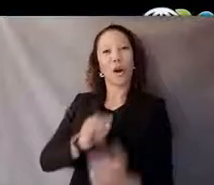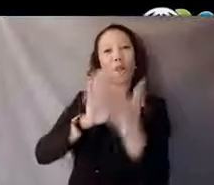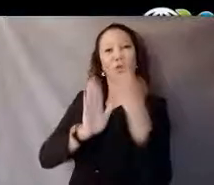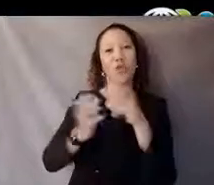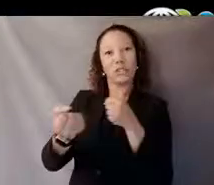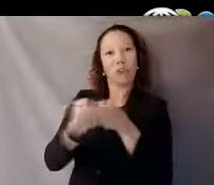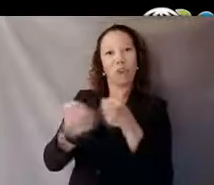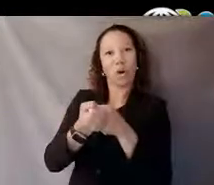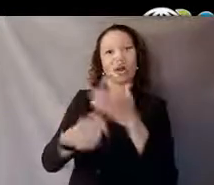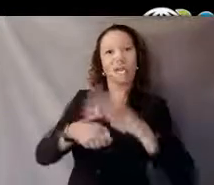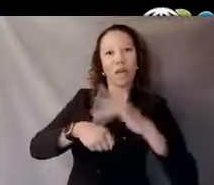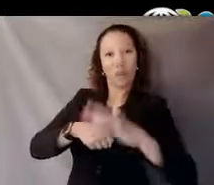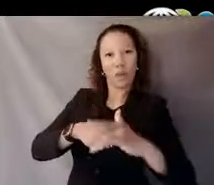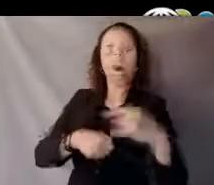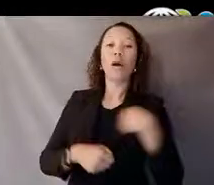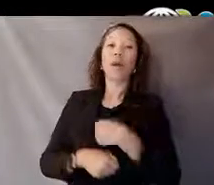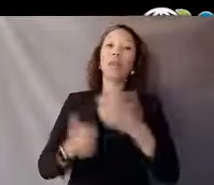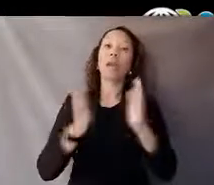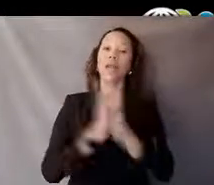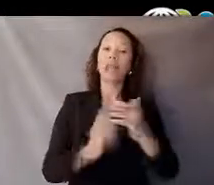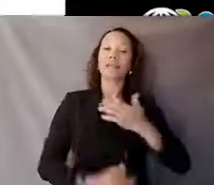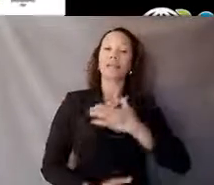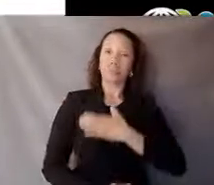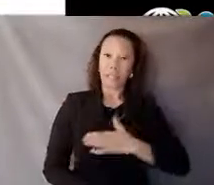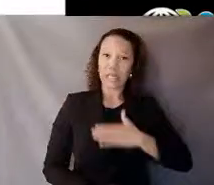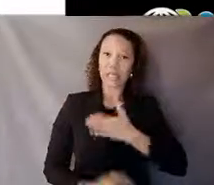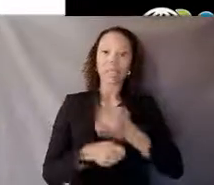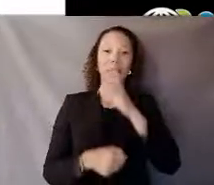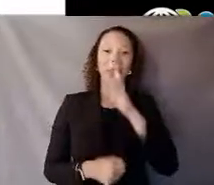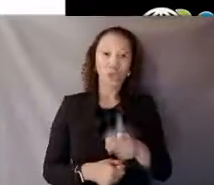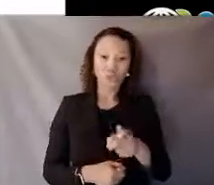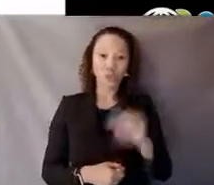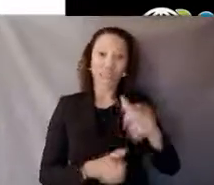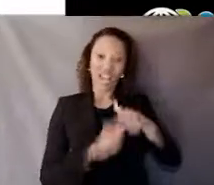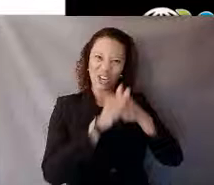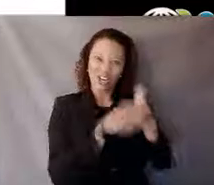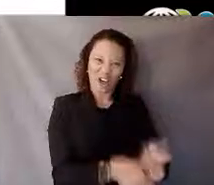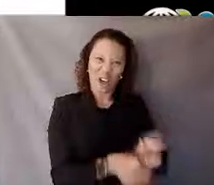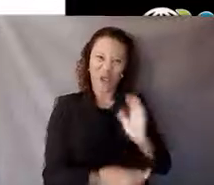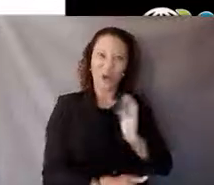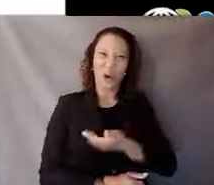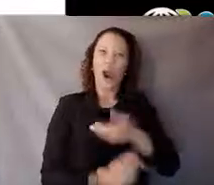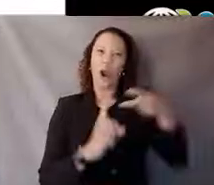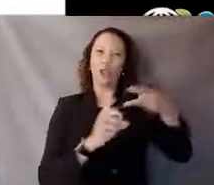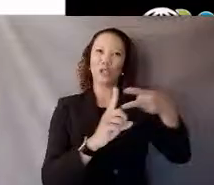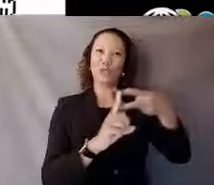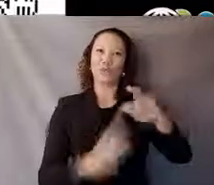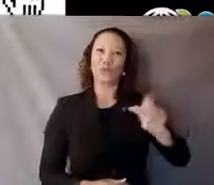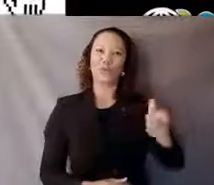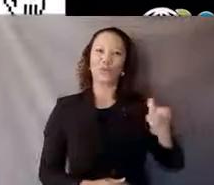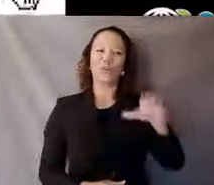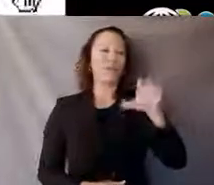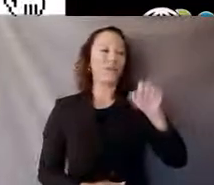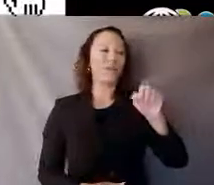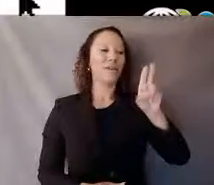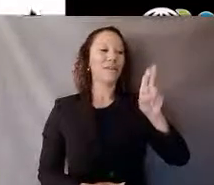there. And we just ask that please make sure you subscribe. I don't know where it is, here, there,